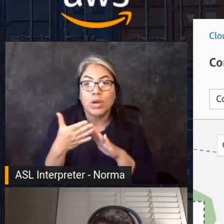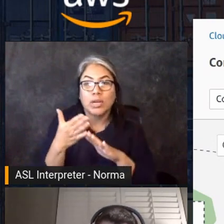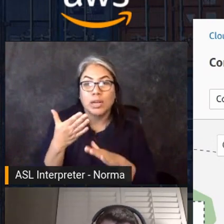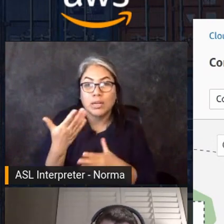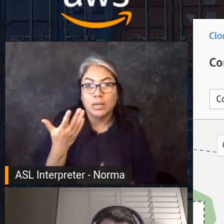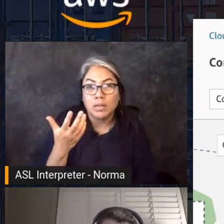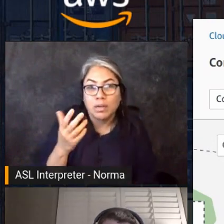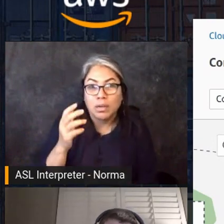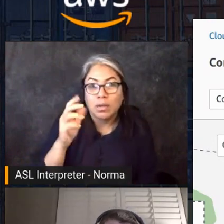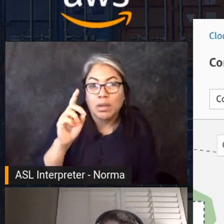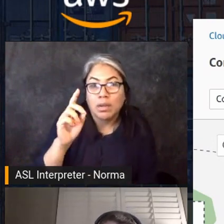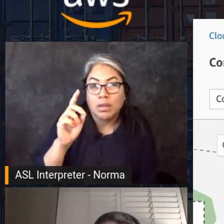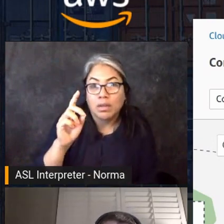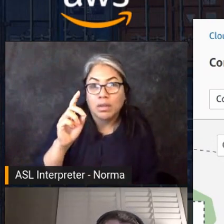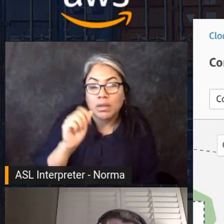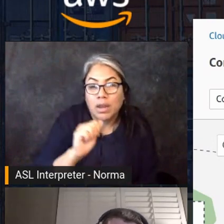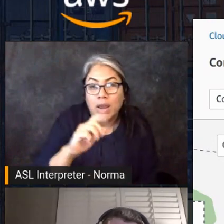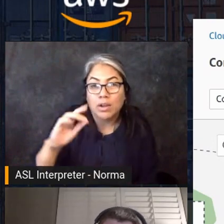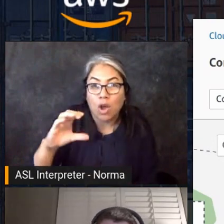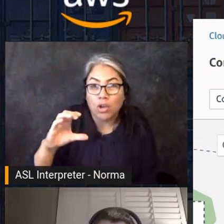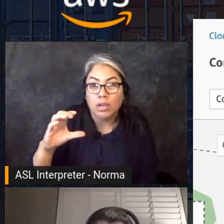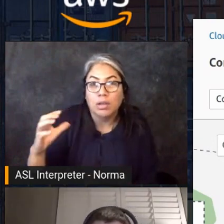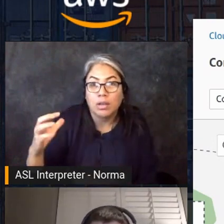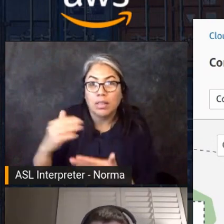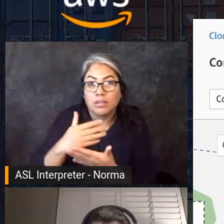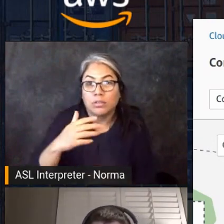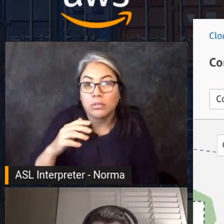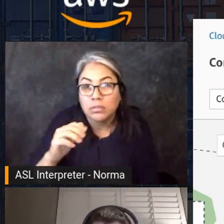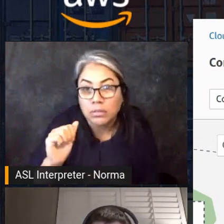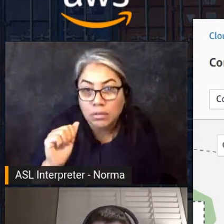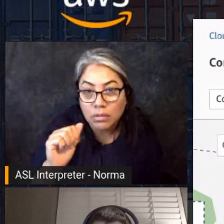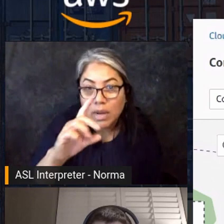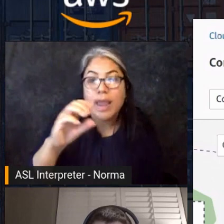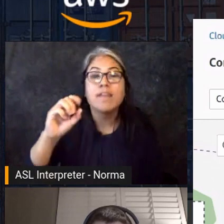collector or doing exporting the Prometheus